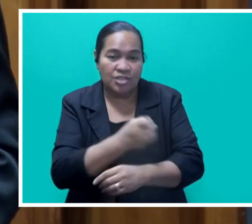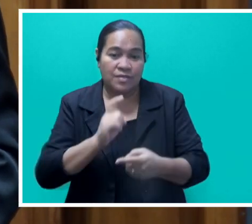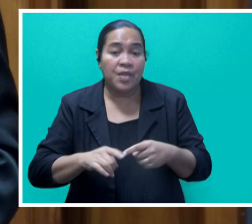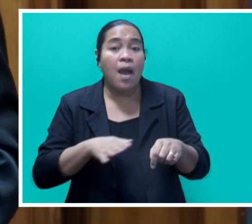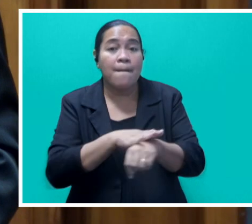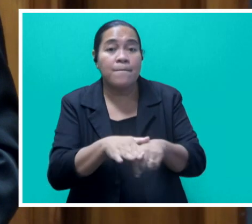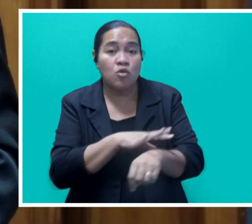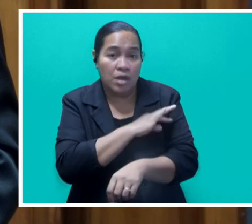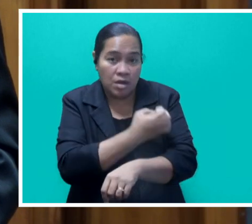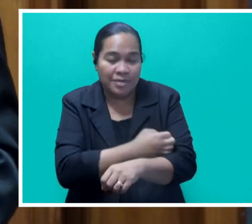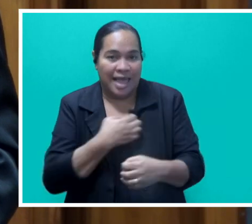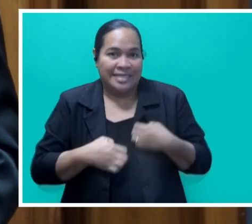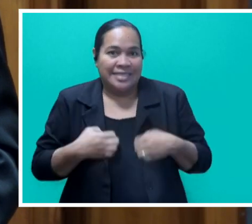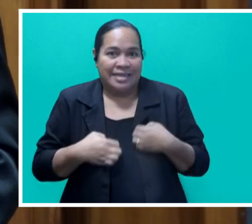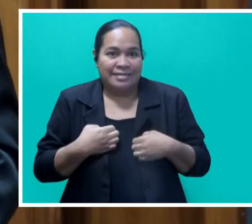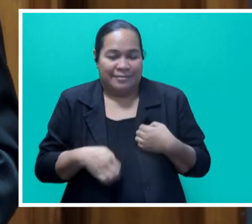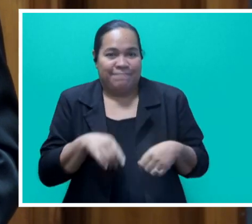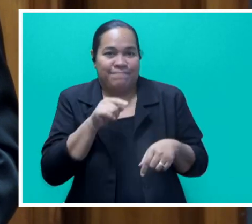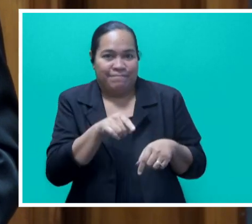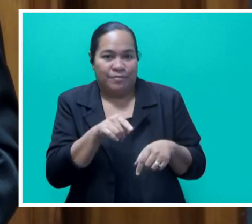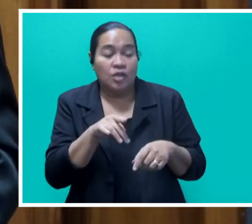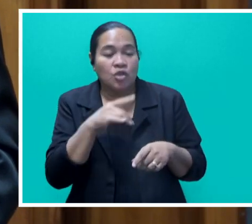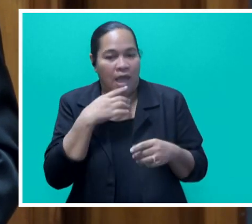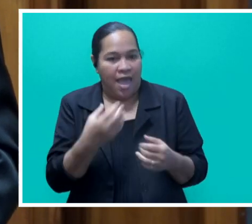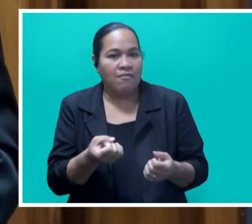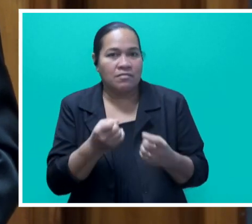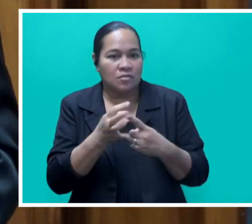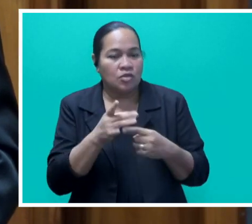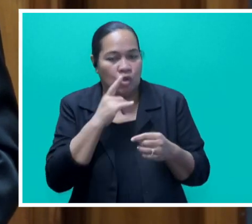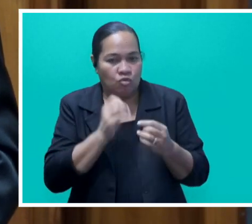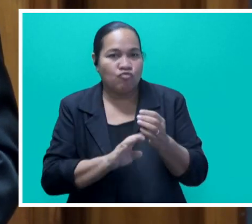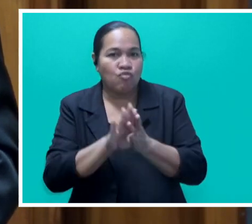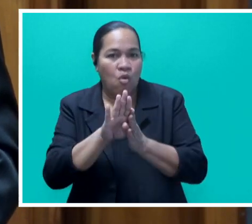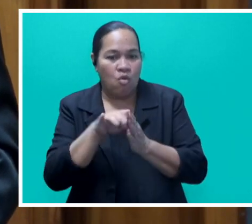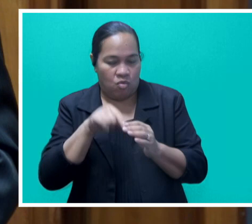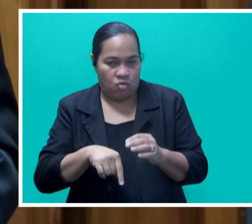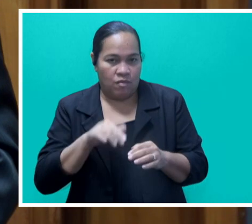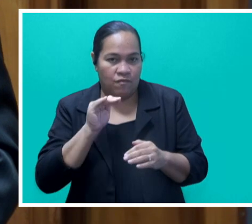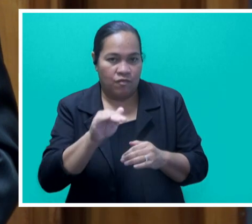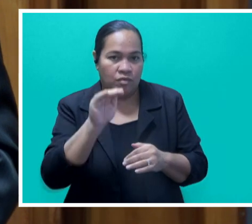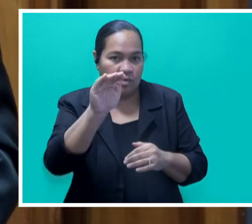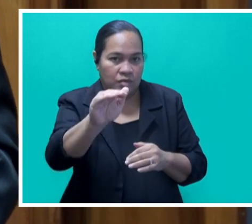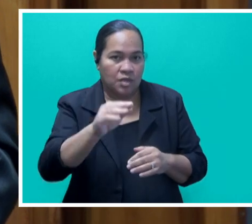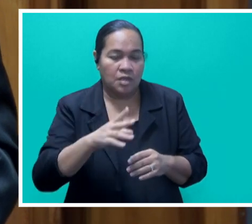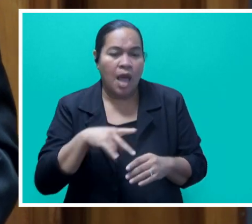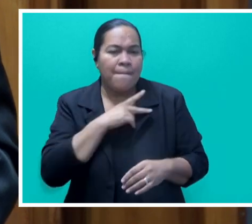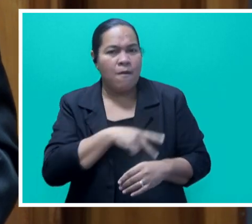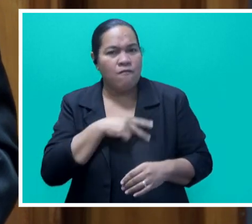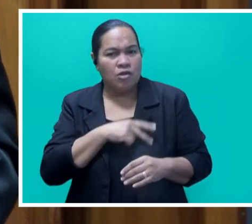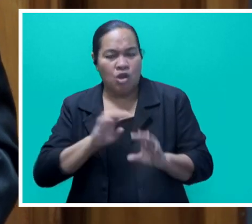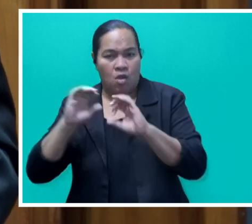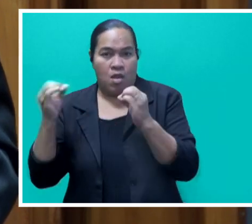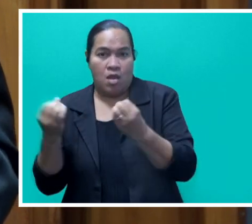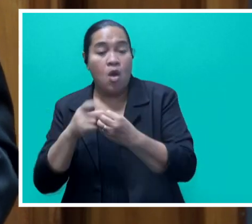is also an exciting prospect, and they have significant potential to grow in the coming years. Professional bodies